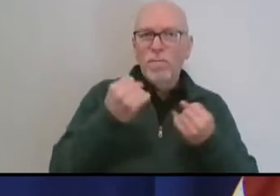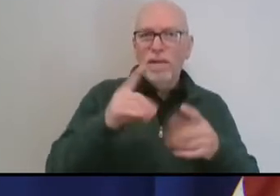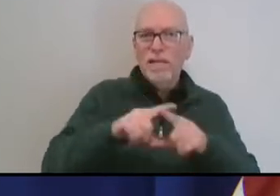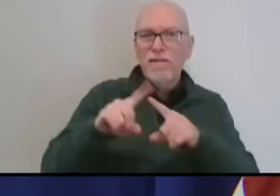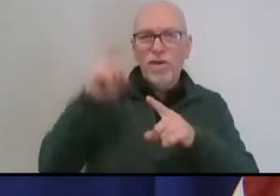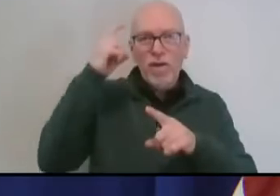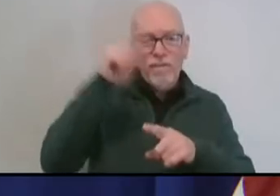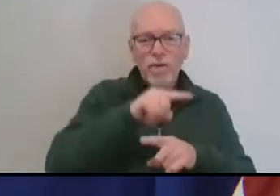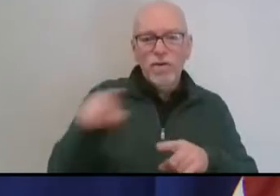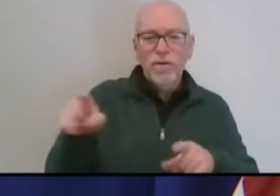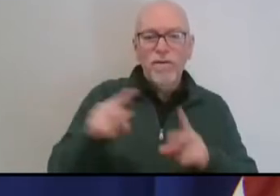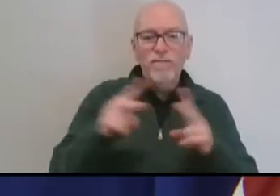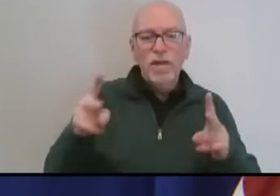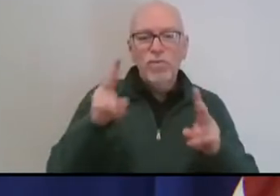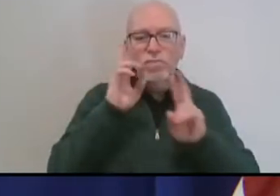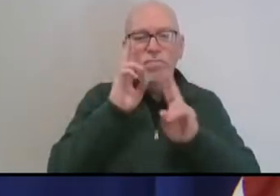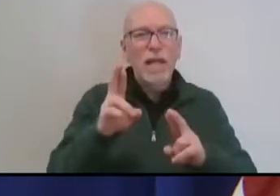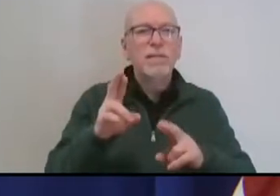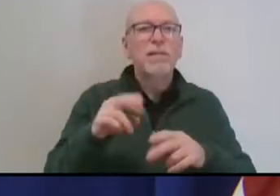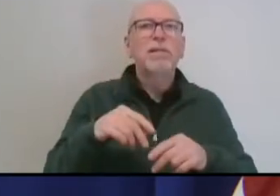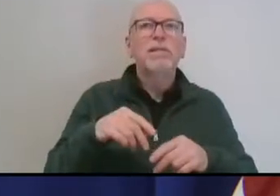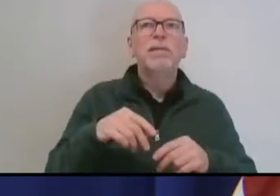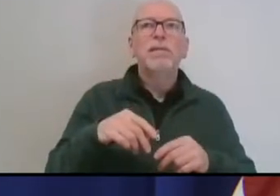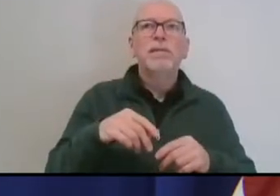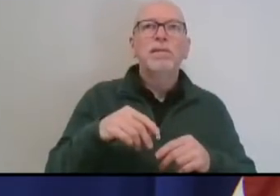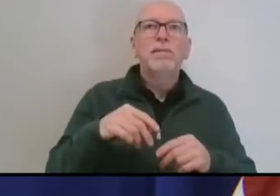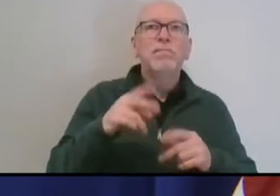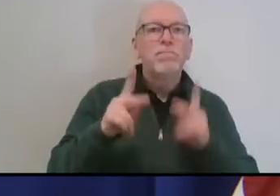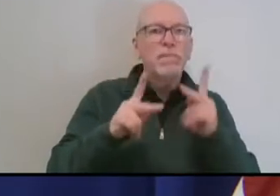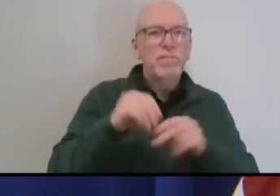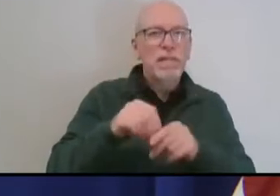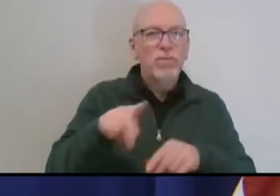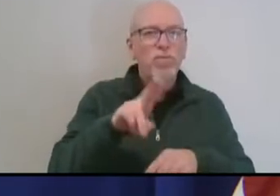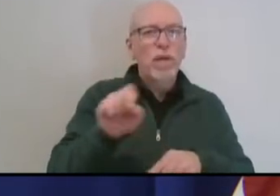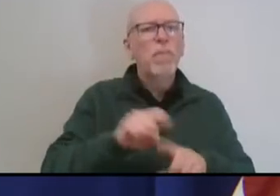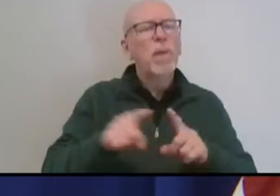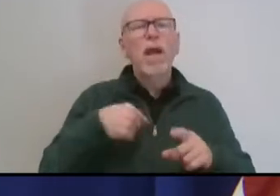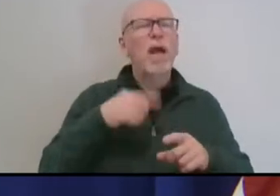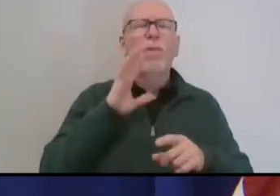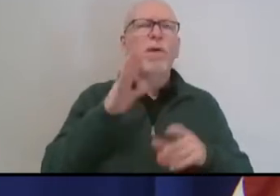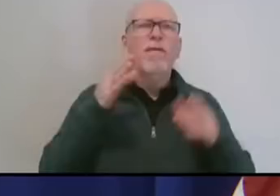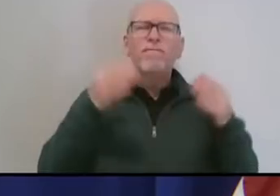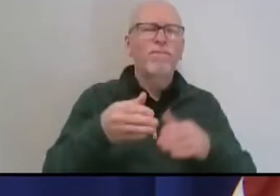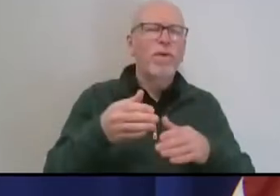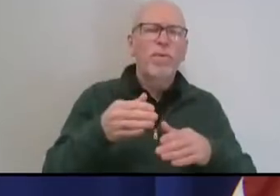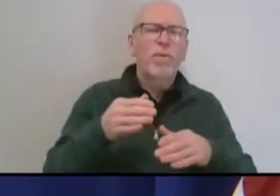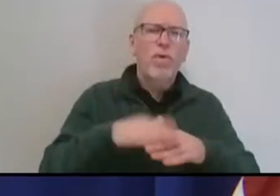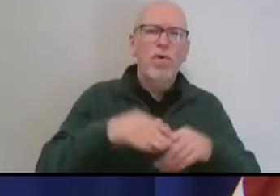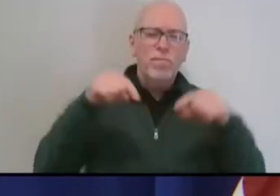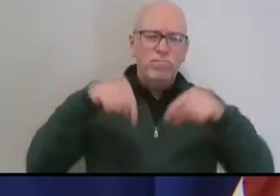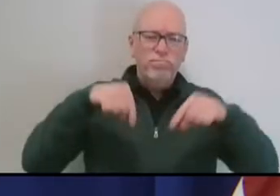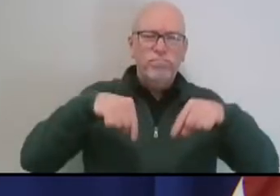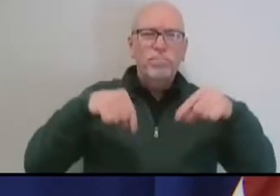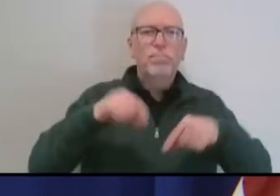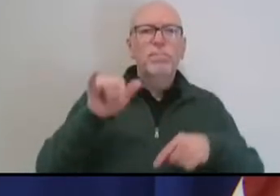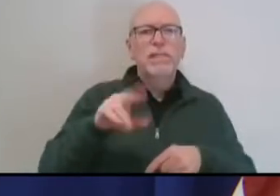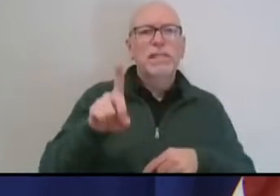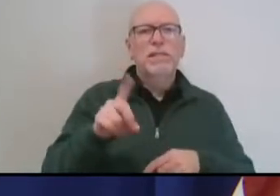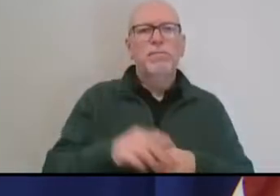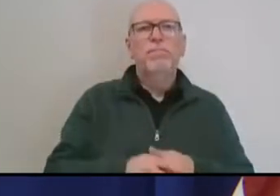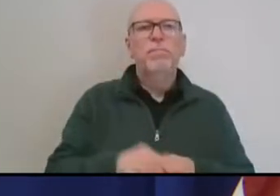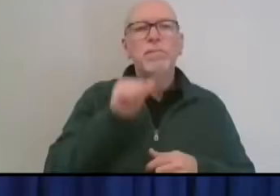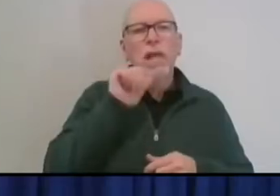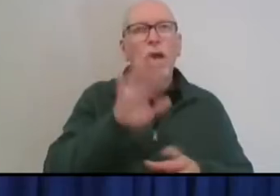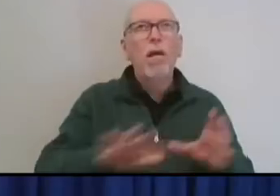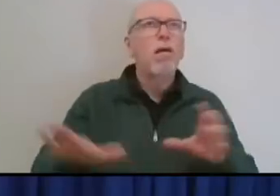all very respected voices in the country, but I'll continue to focus on what's going on in Indiana, not around the